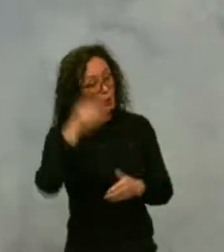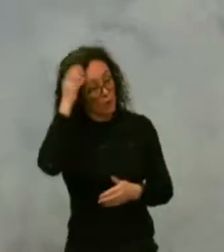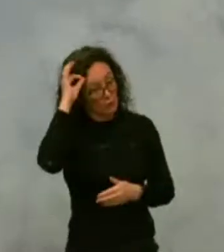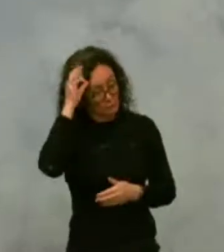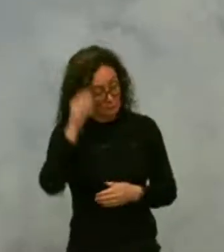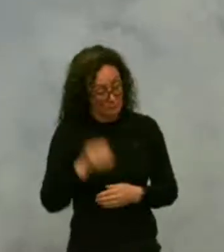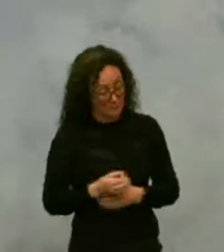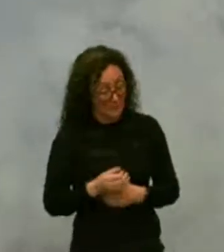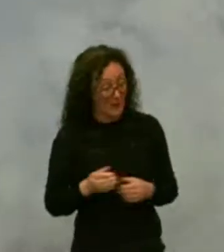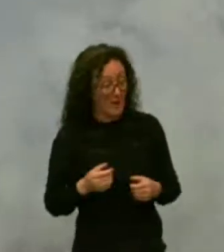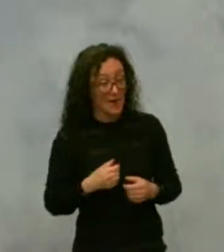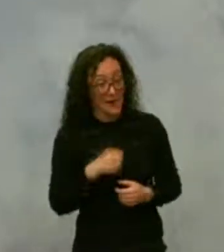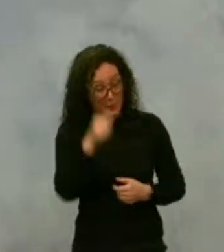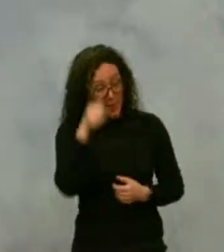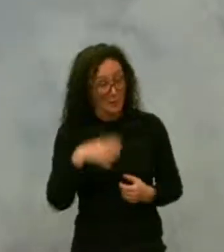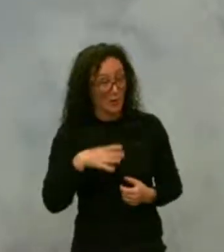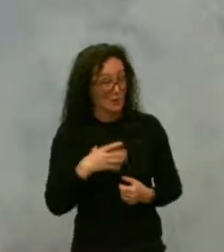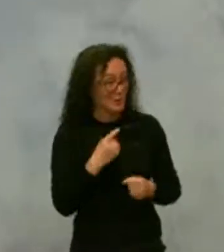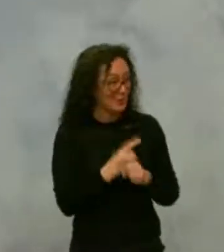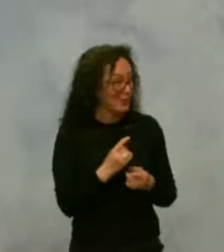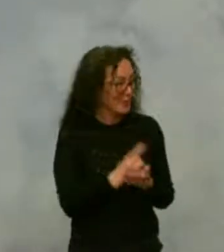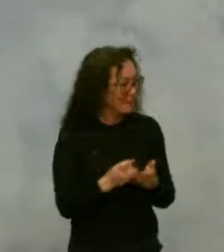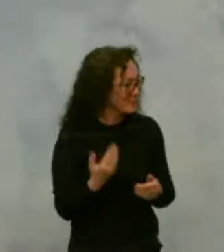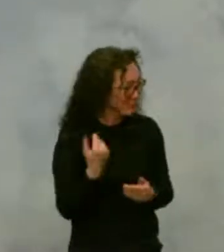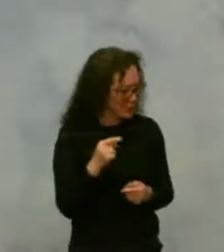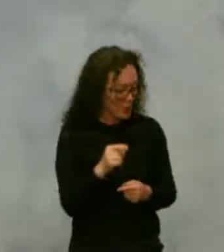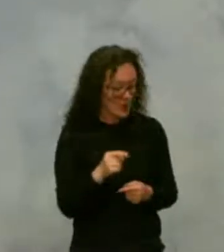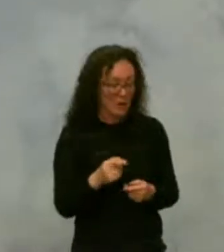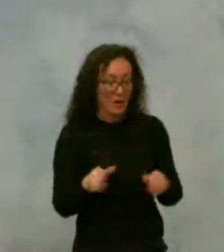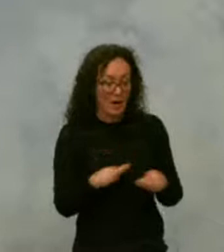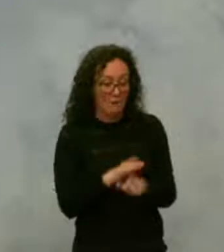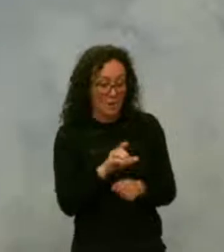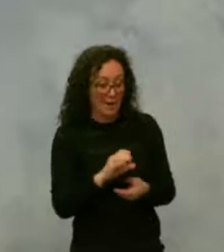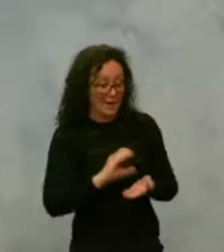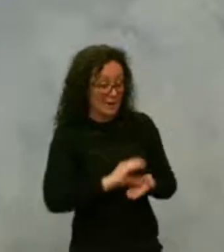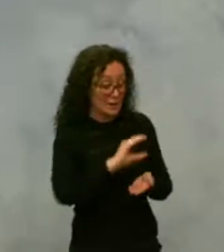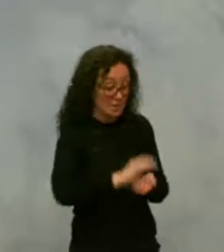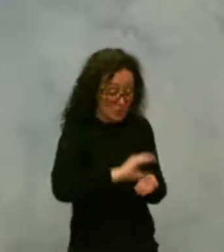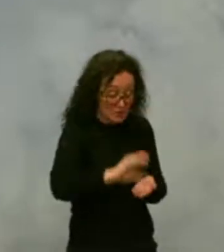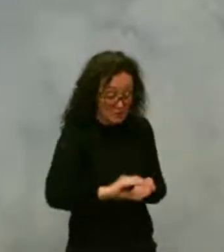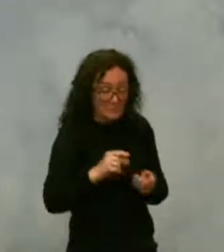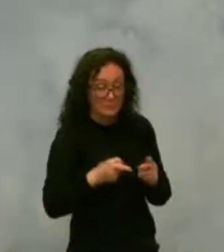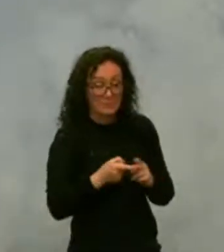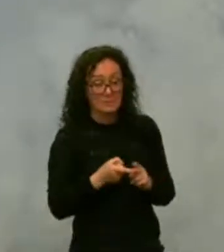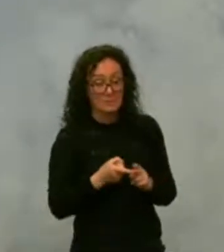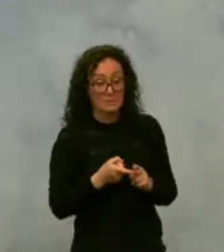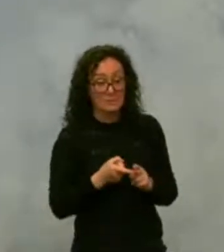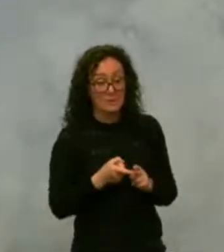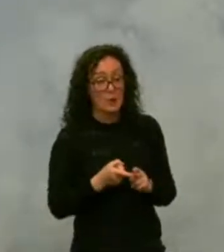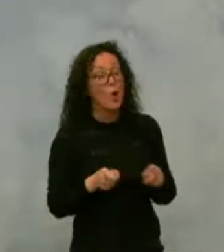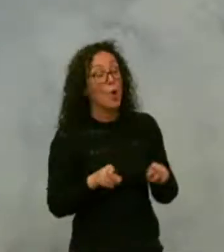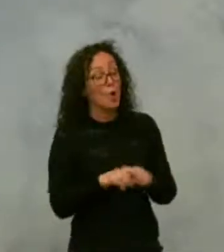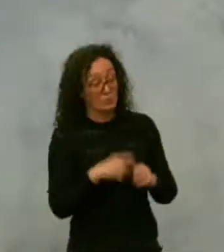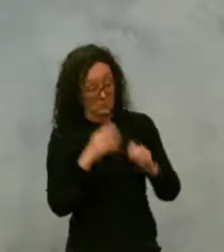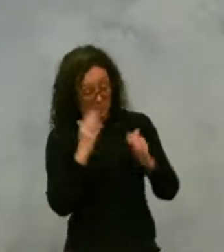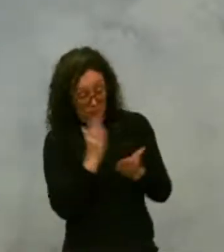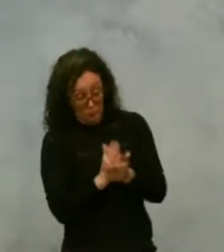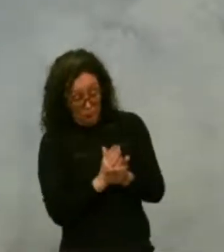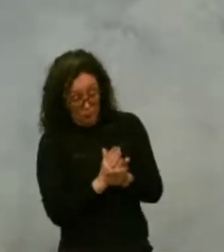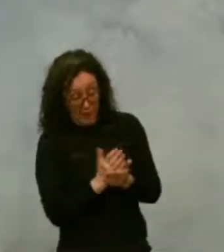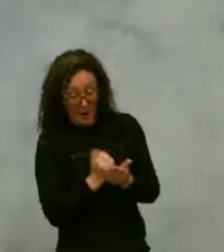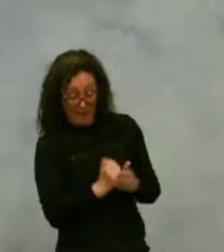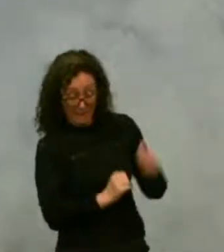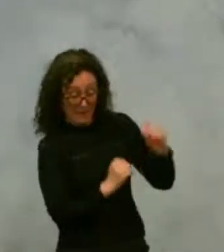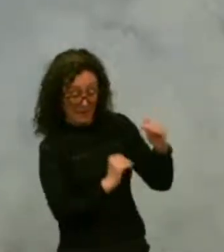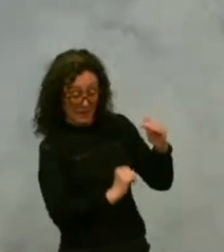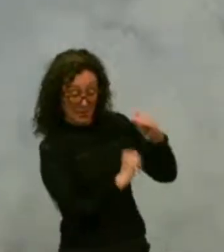covered before. That includes the deposits that we've made in year and the fact that these were all within the approved limits and